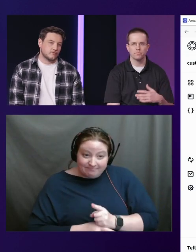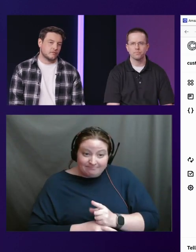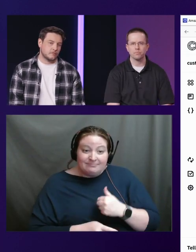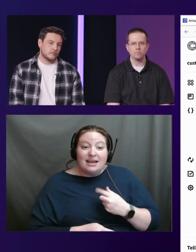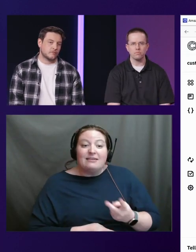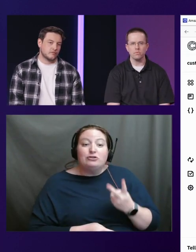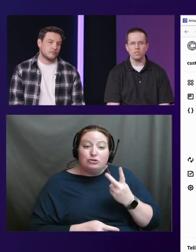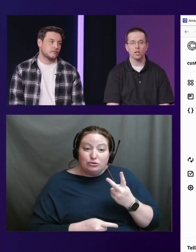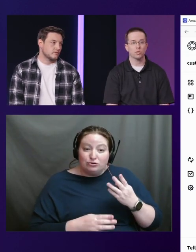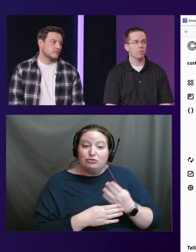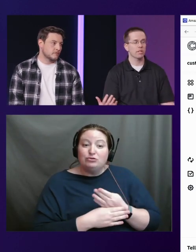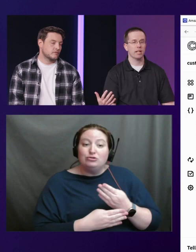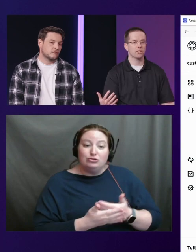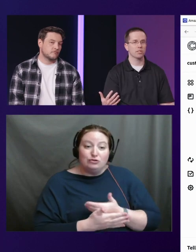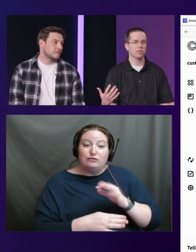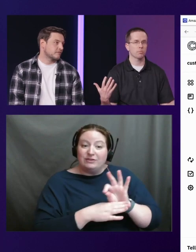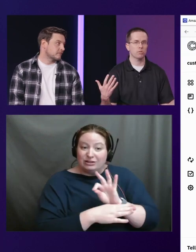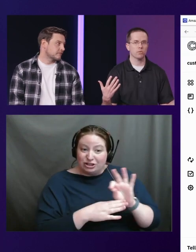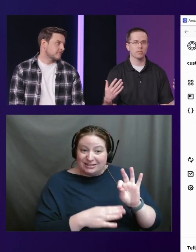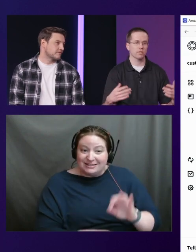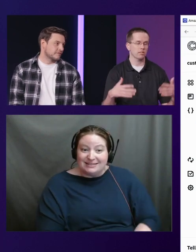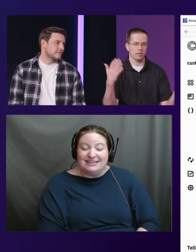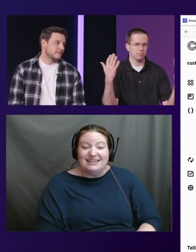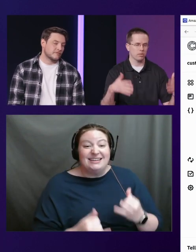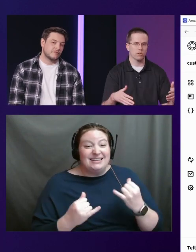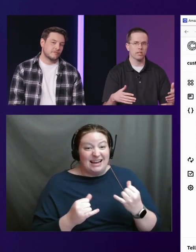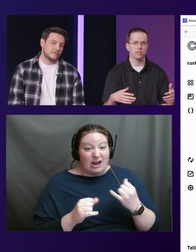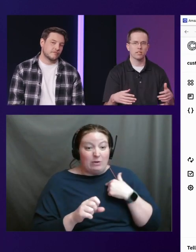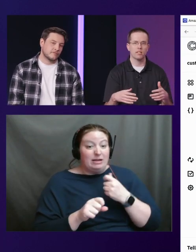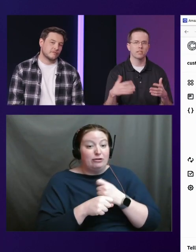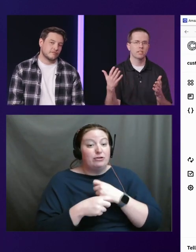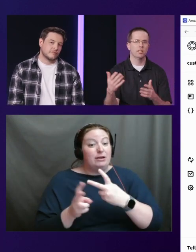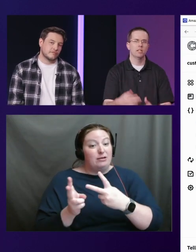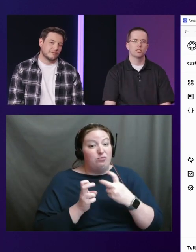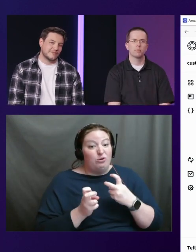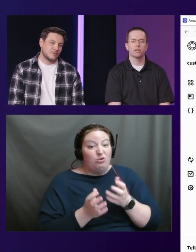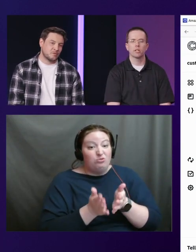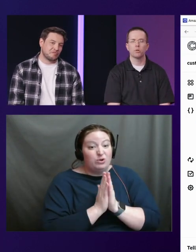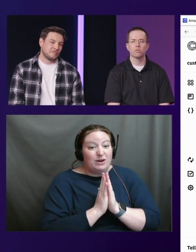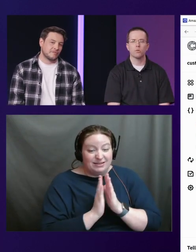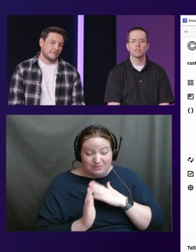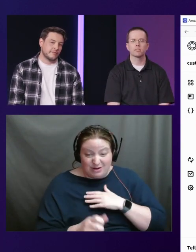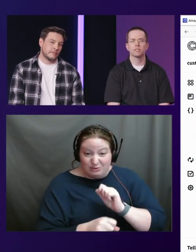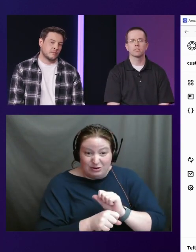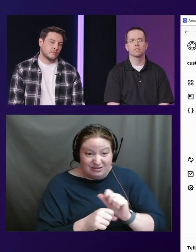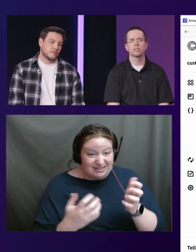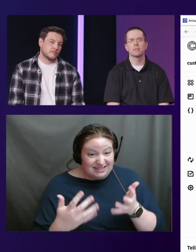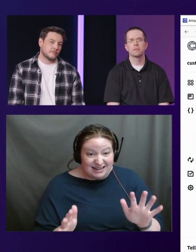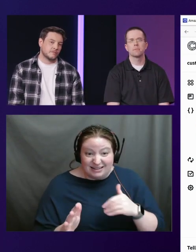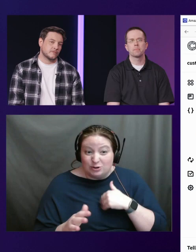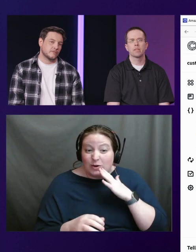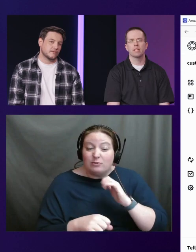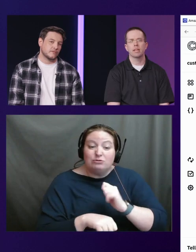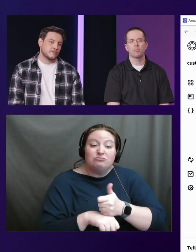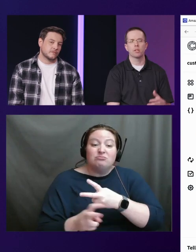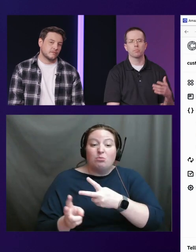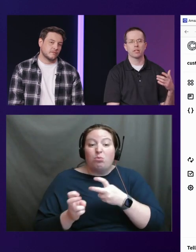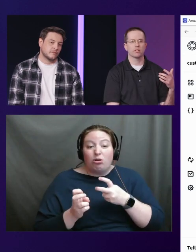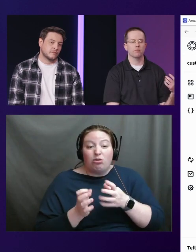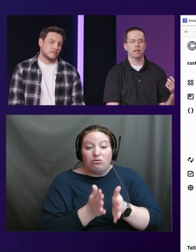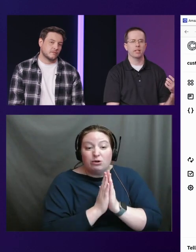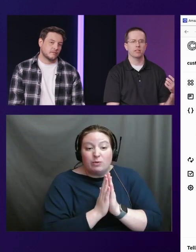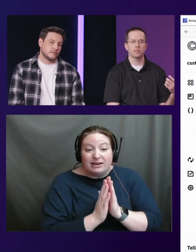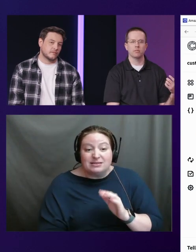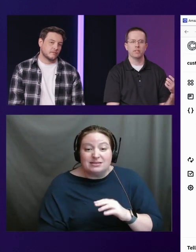wrote. So now I'm ready to actually create a pull request, right? My work here is done. So I'm going to create a pull request, and I'm going to